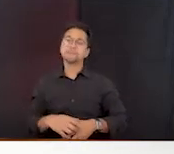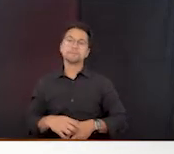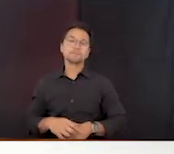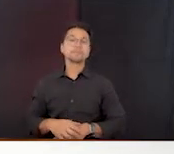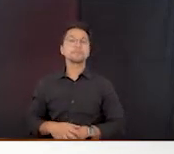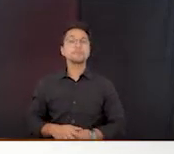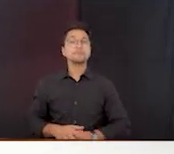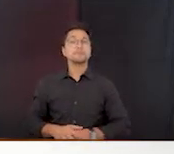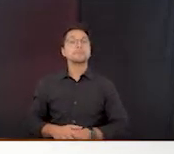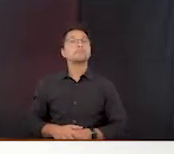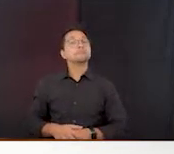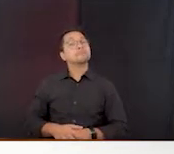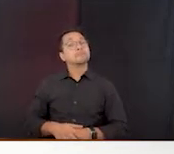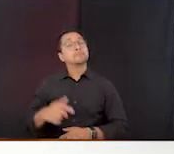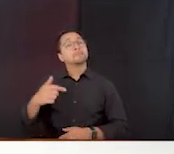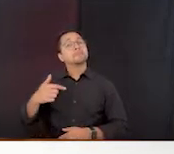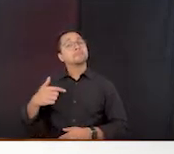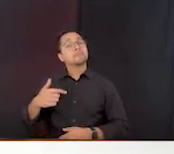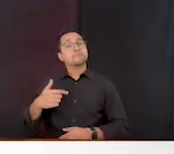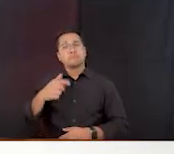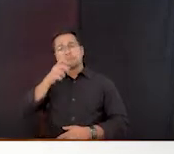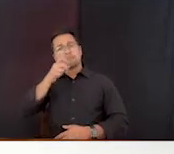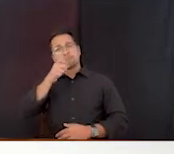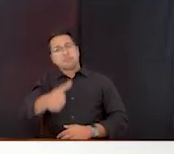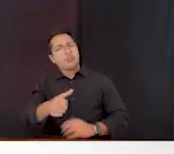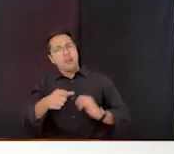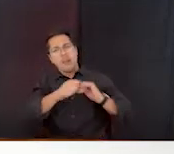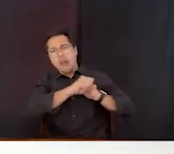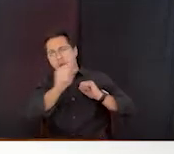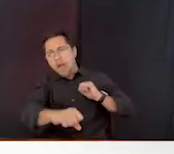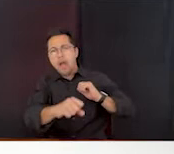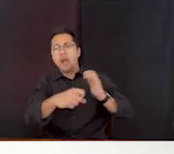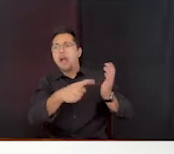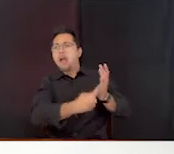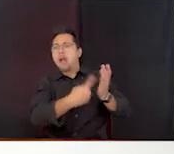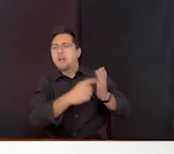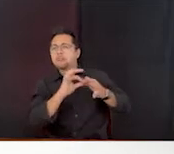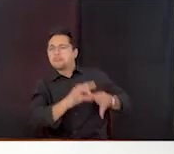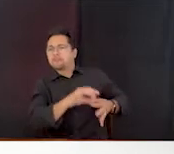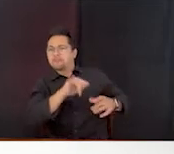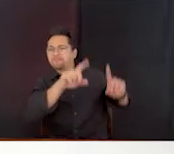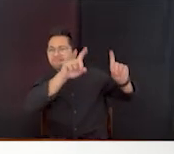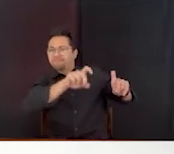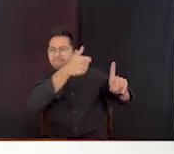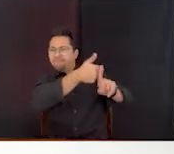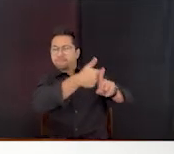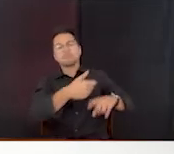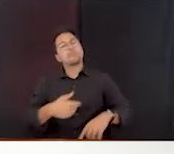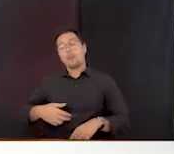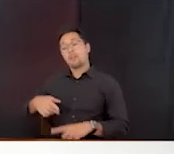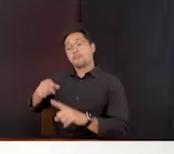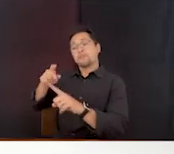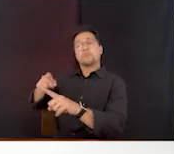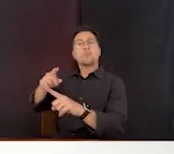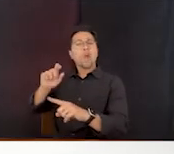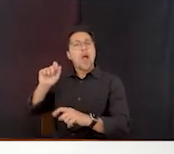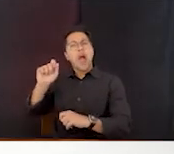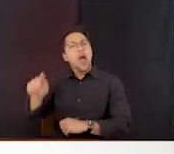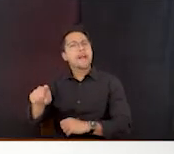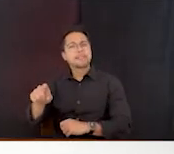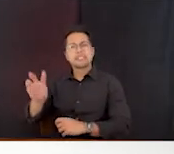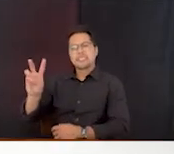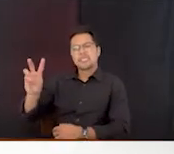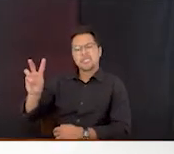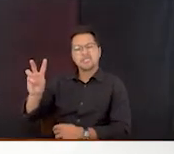and income. So this is telling you a little something about our sample in case we would like to reflect on what these analyses are